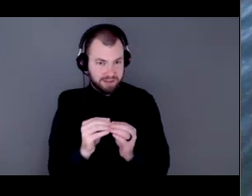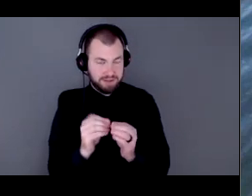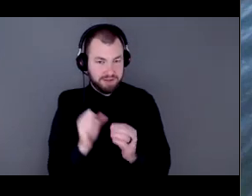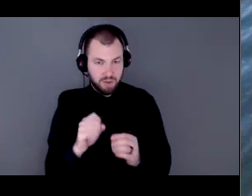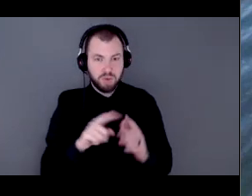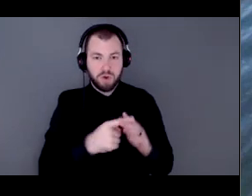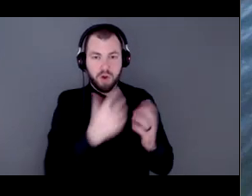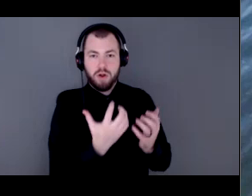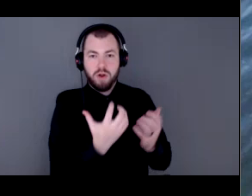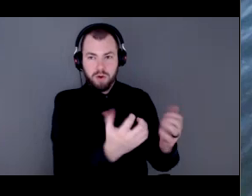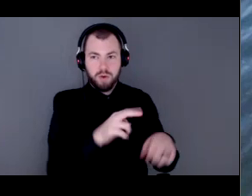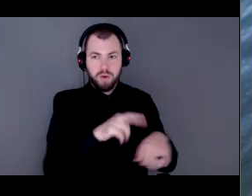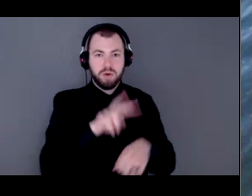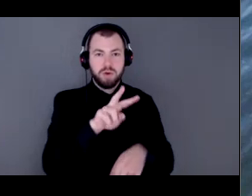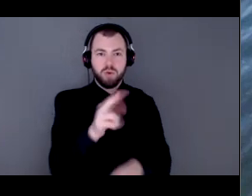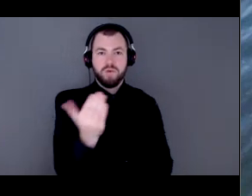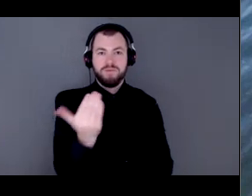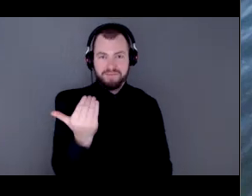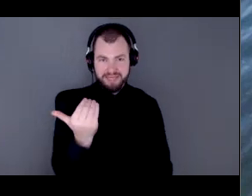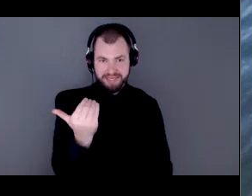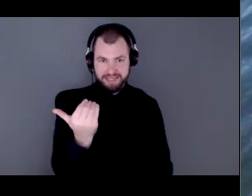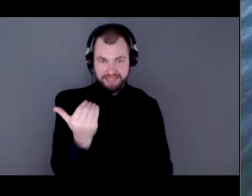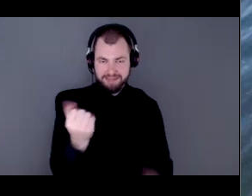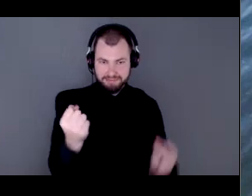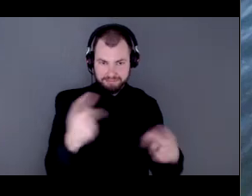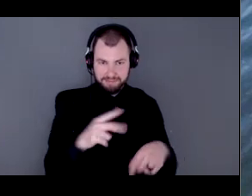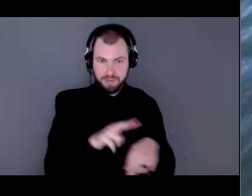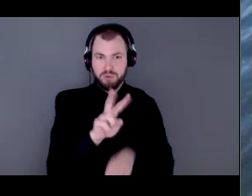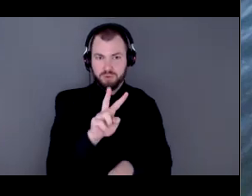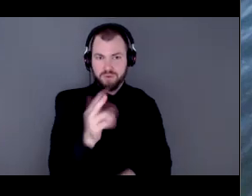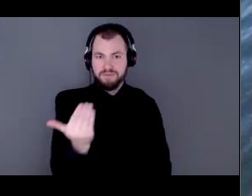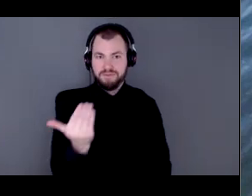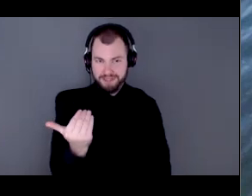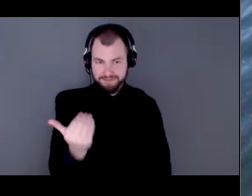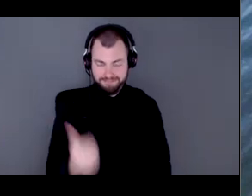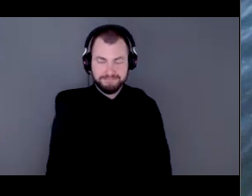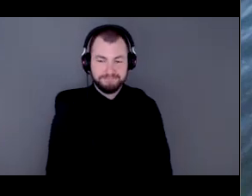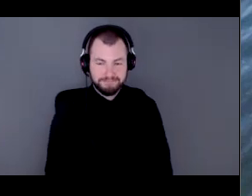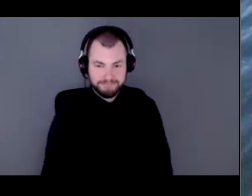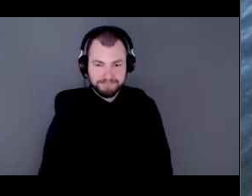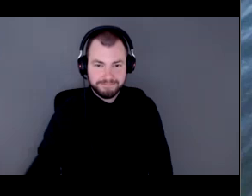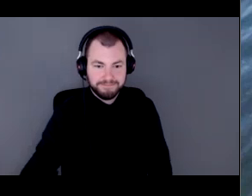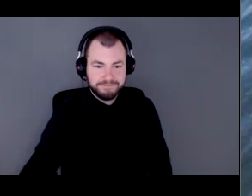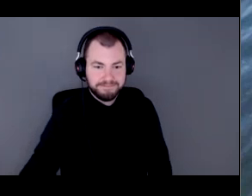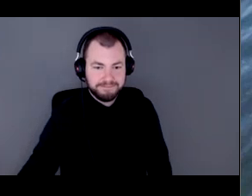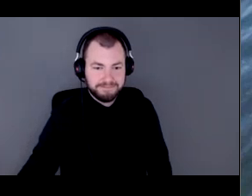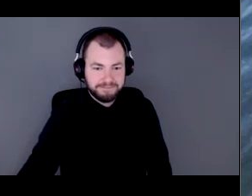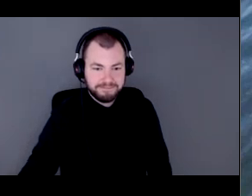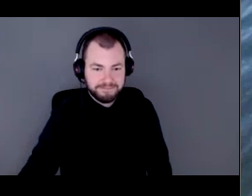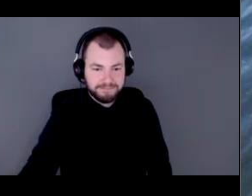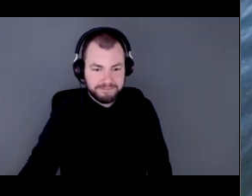at 2:15. Thank you.